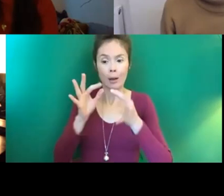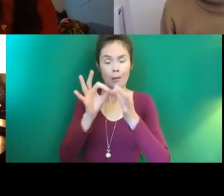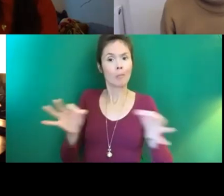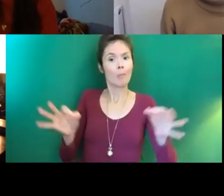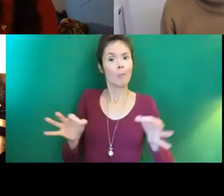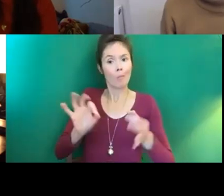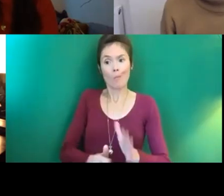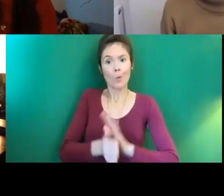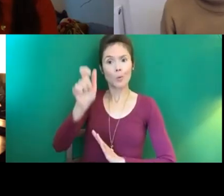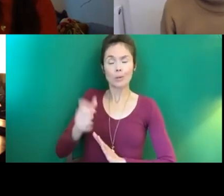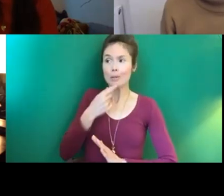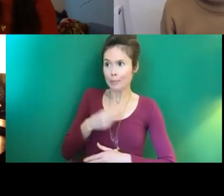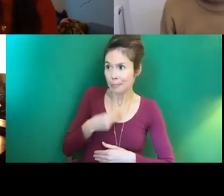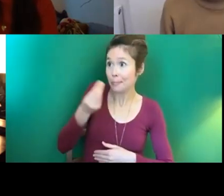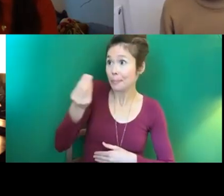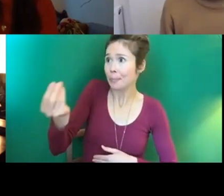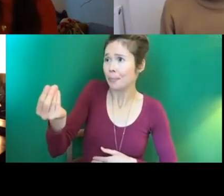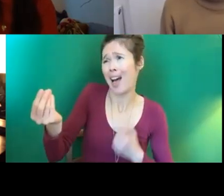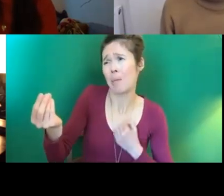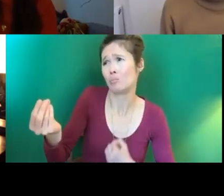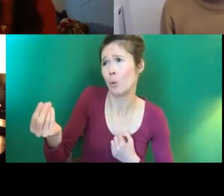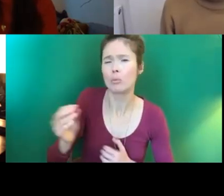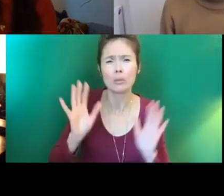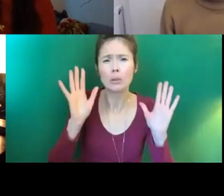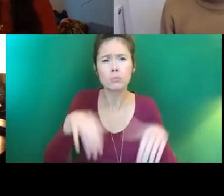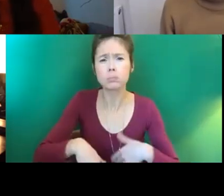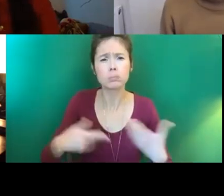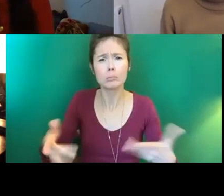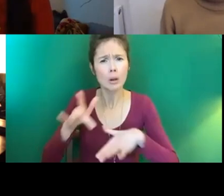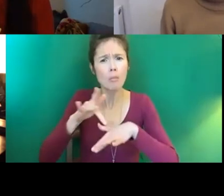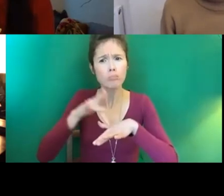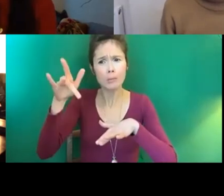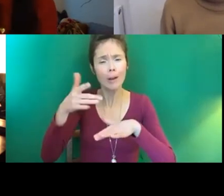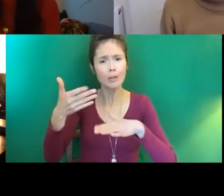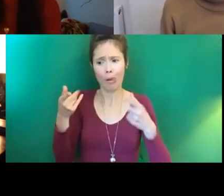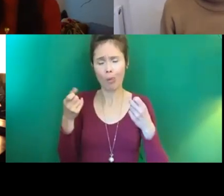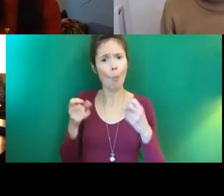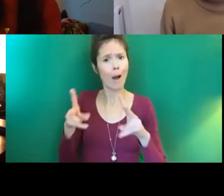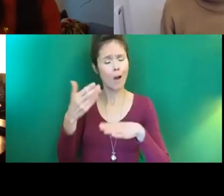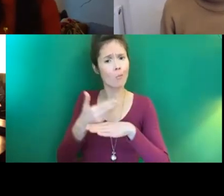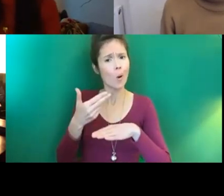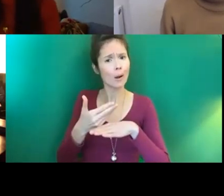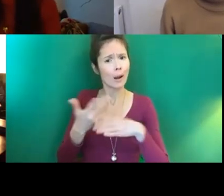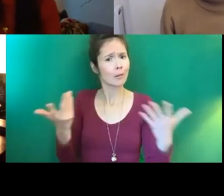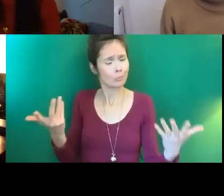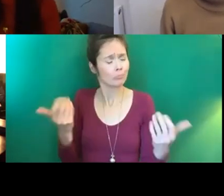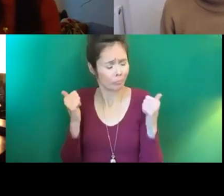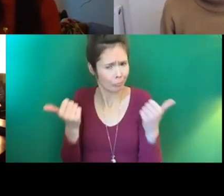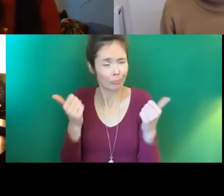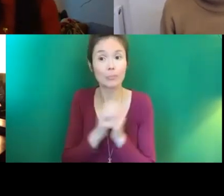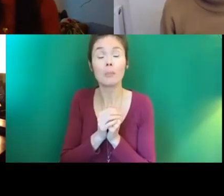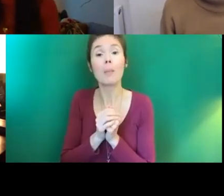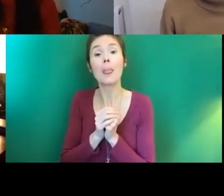of the professional workflow of booking a gig, liaising about how it's going to be run. Within the